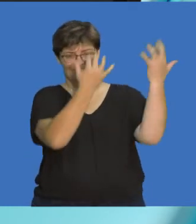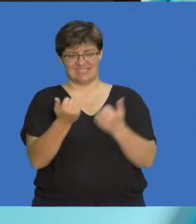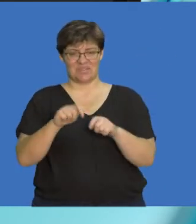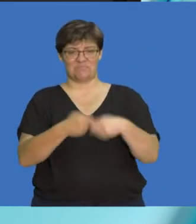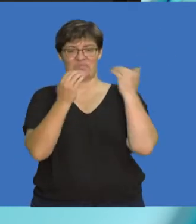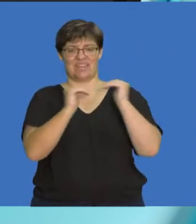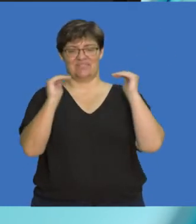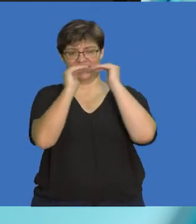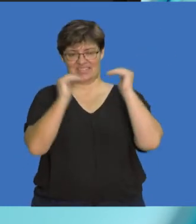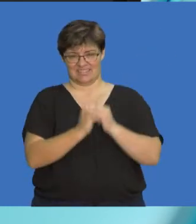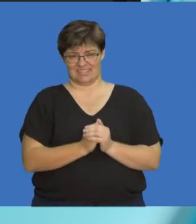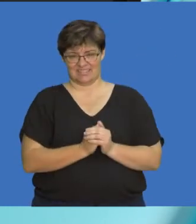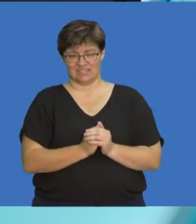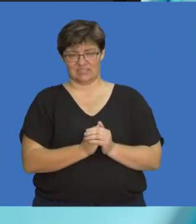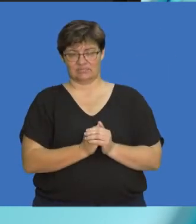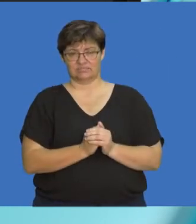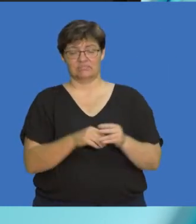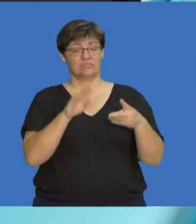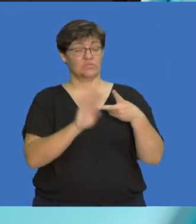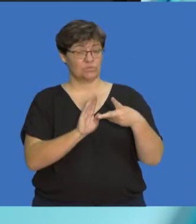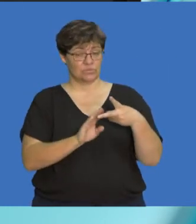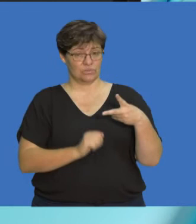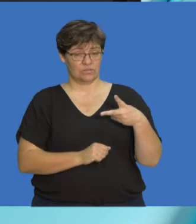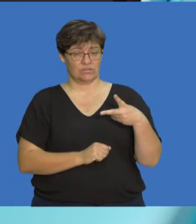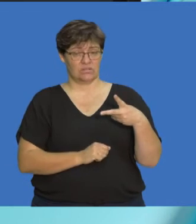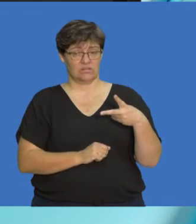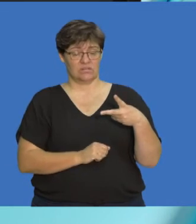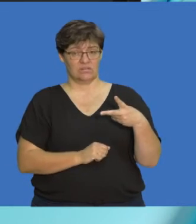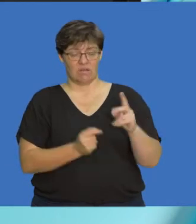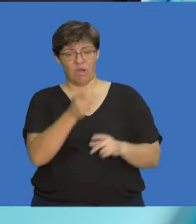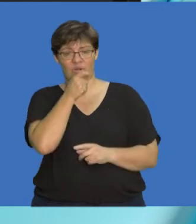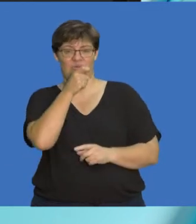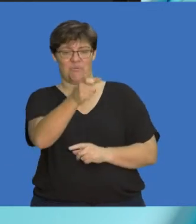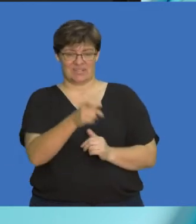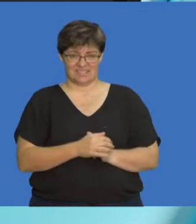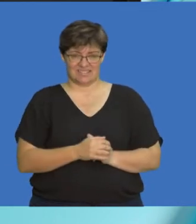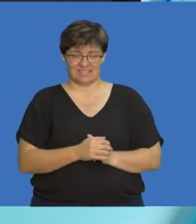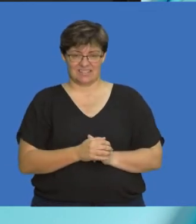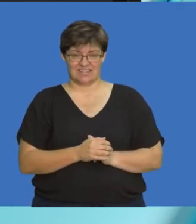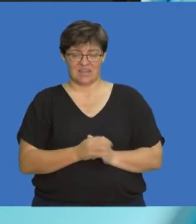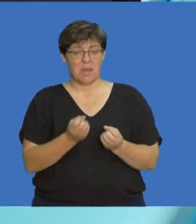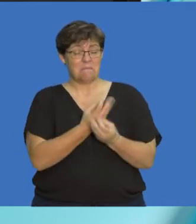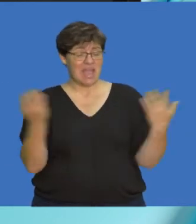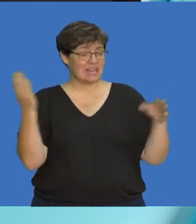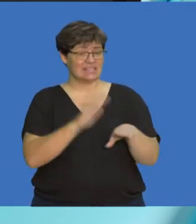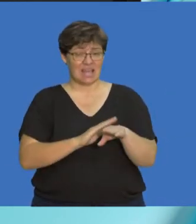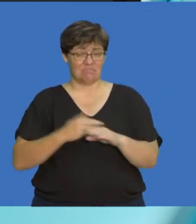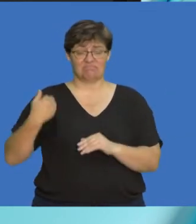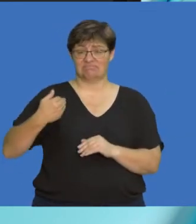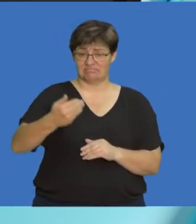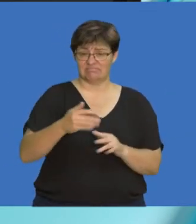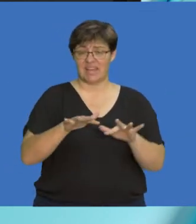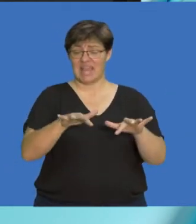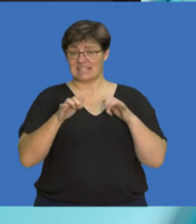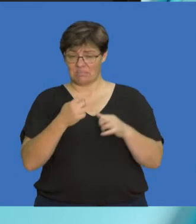point, right? And number two, you must also comment on it. Very often in the exams, you will find the examiners